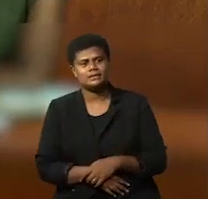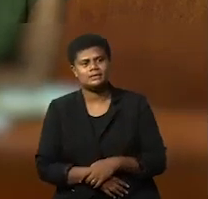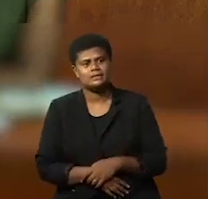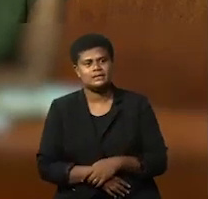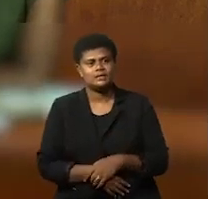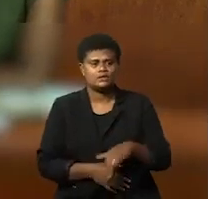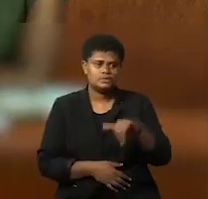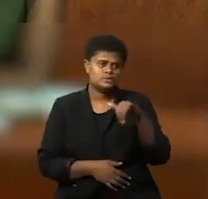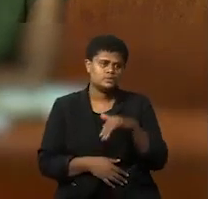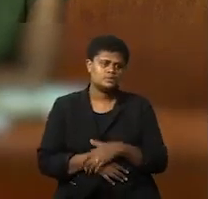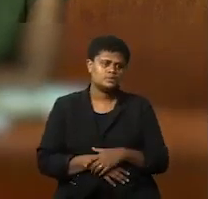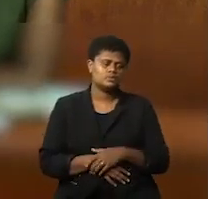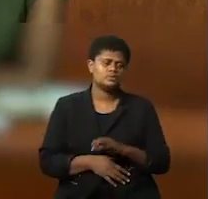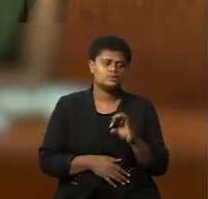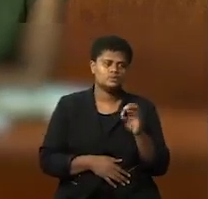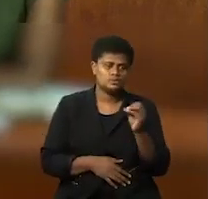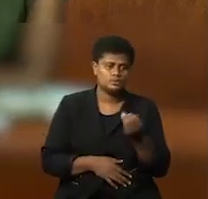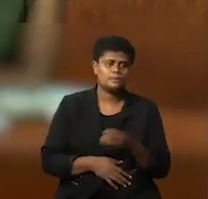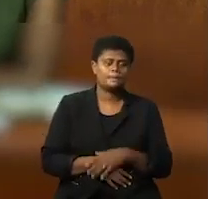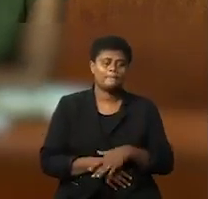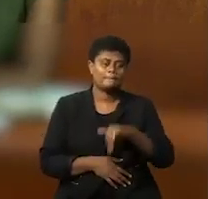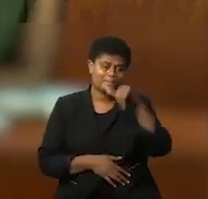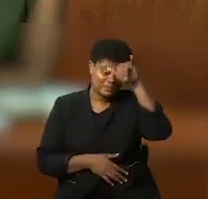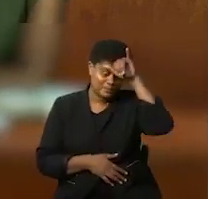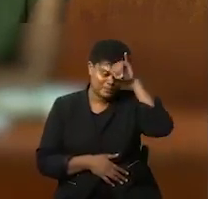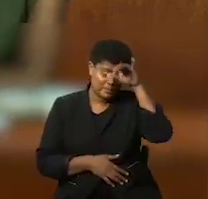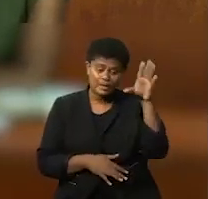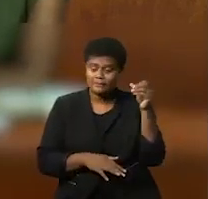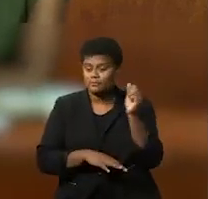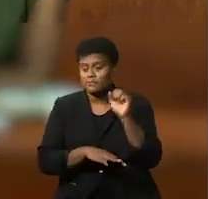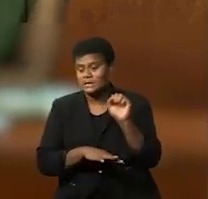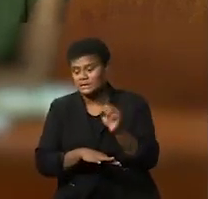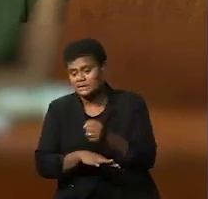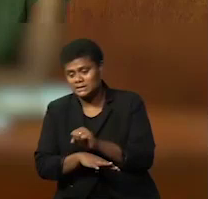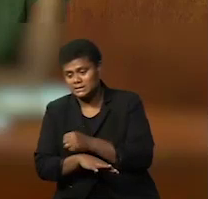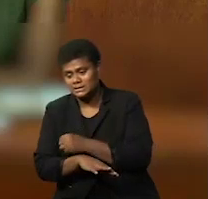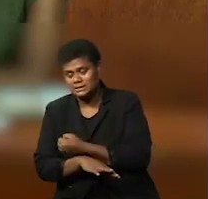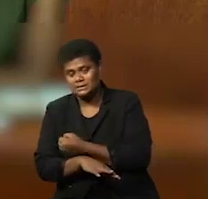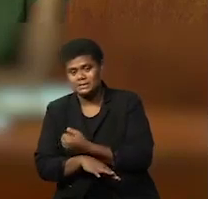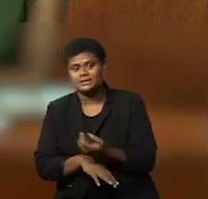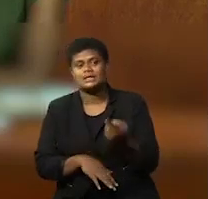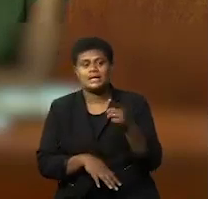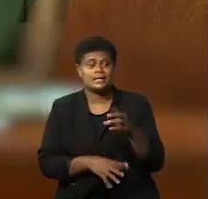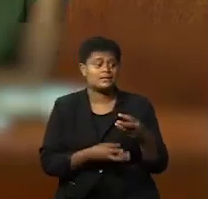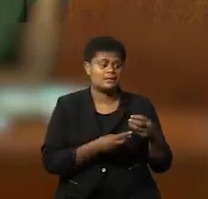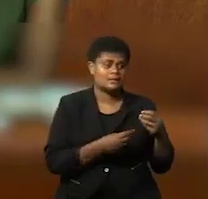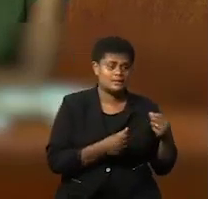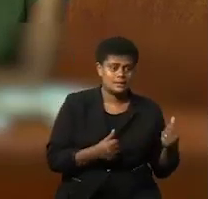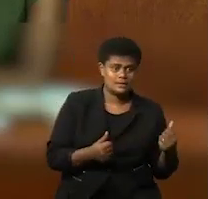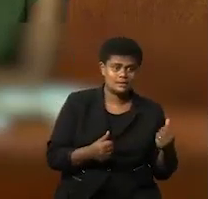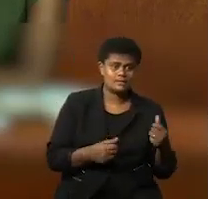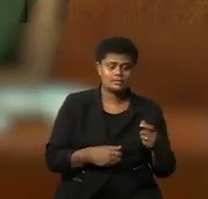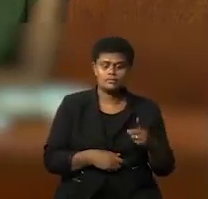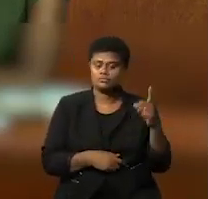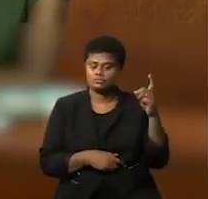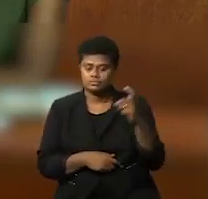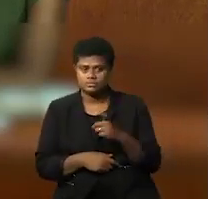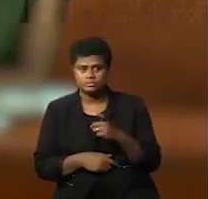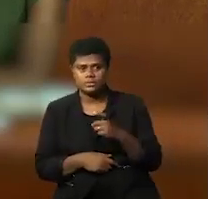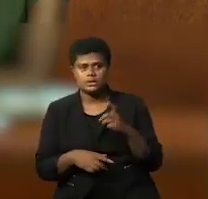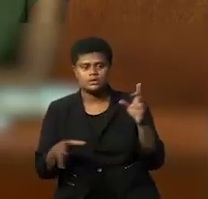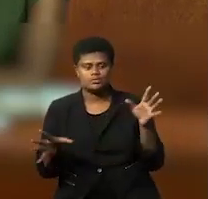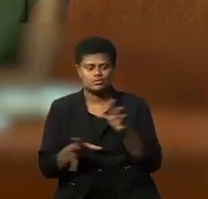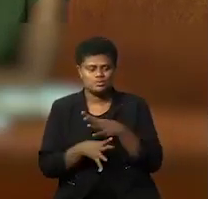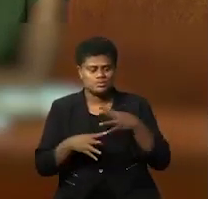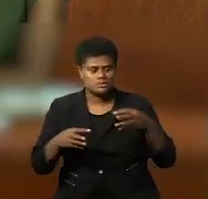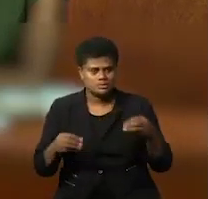sea and the beast from the earth, get to torment the world. And we see here that in the second